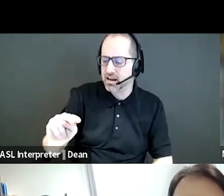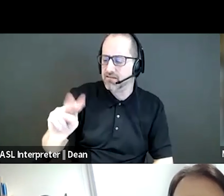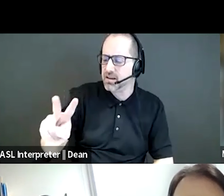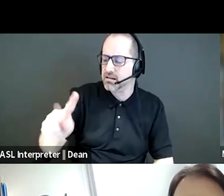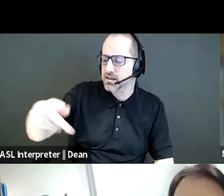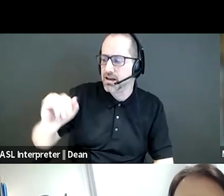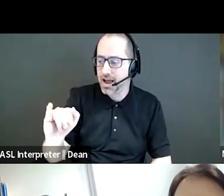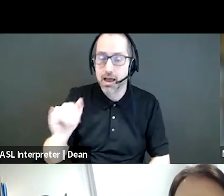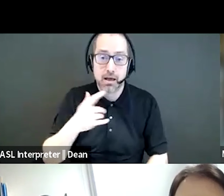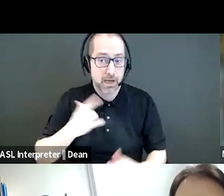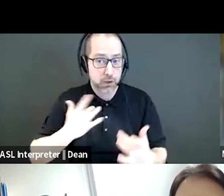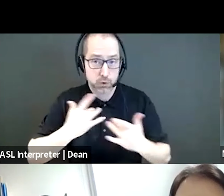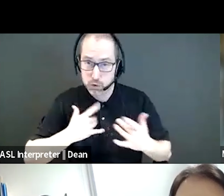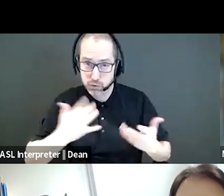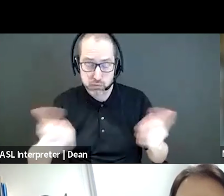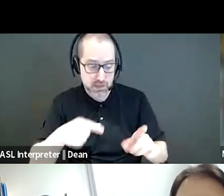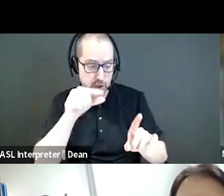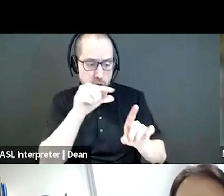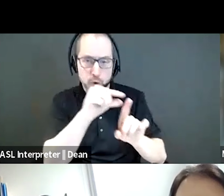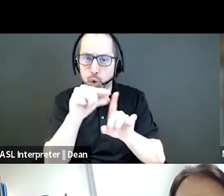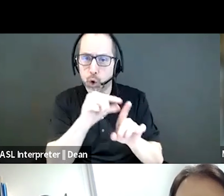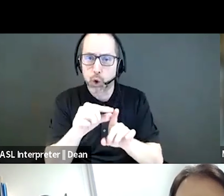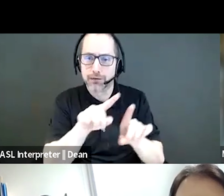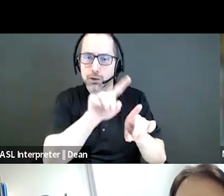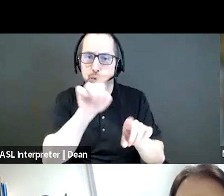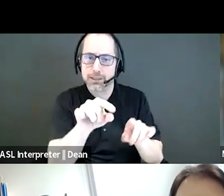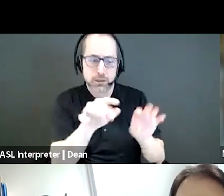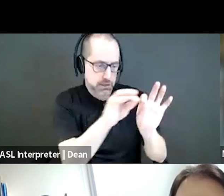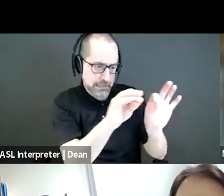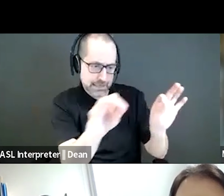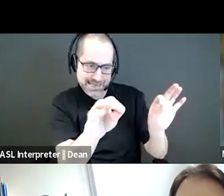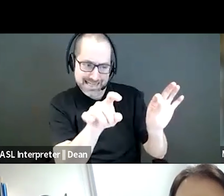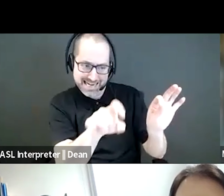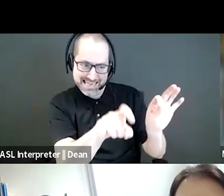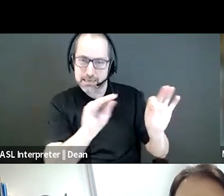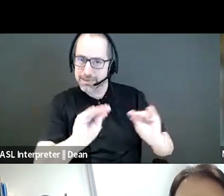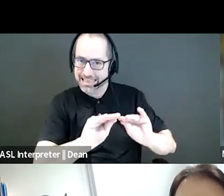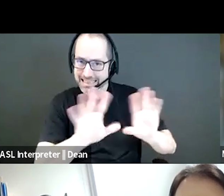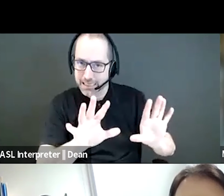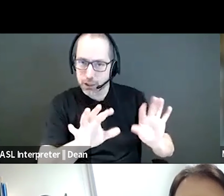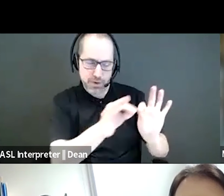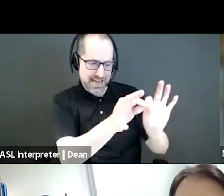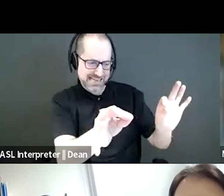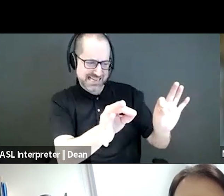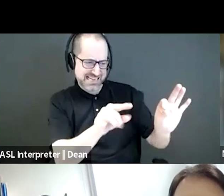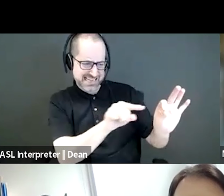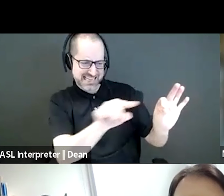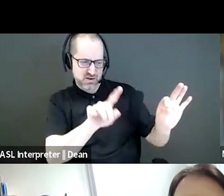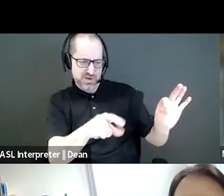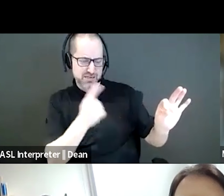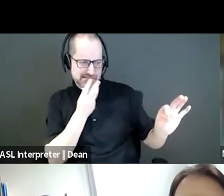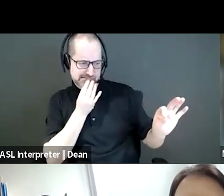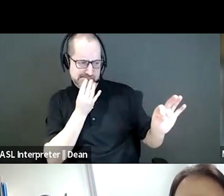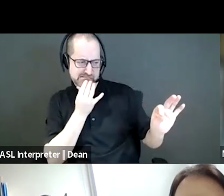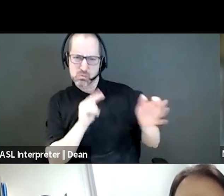So clear, concise language so that you're answering the question that's being asked, not the one you think is being asked.